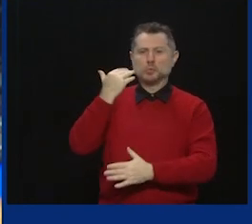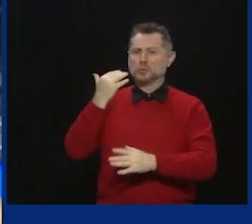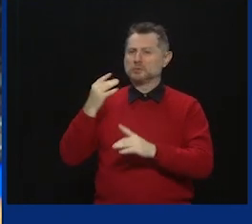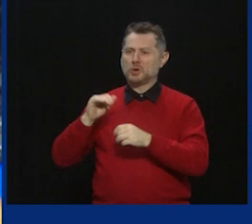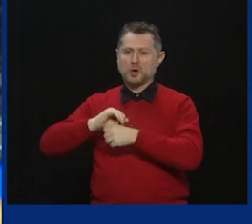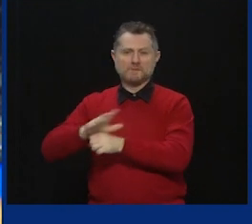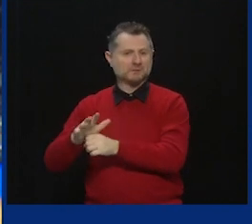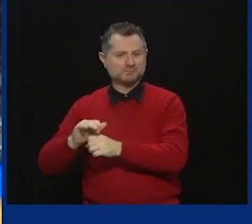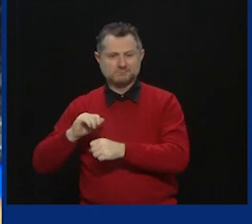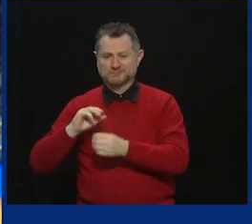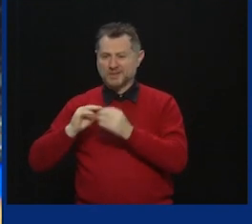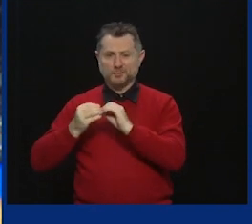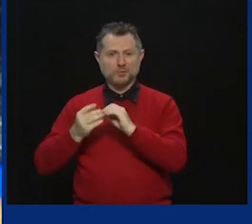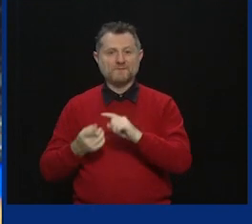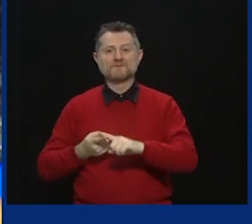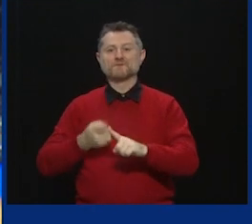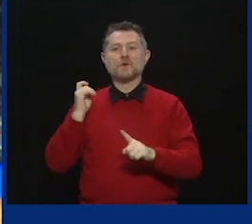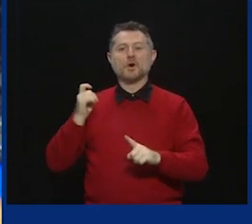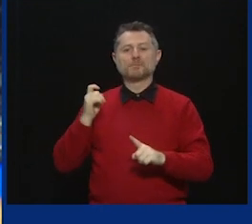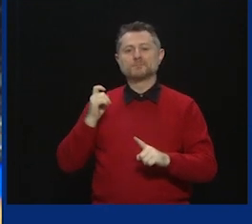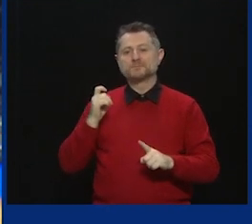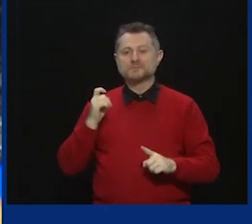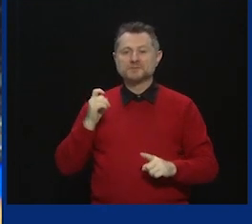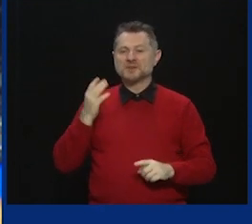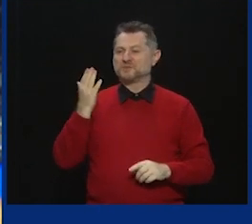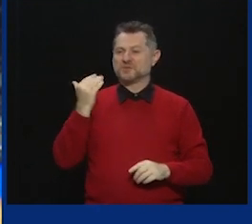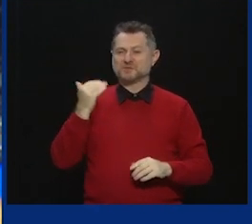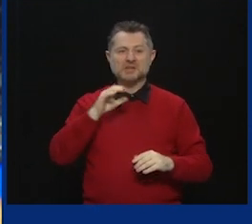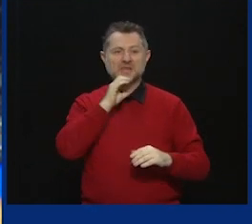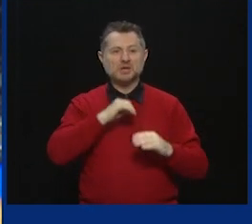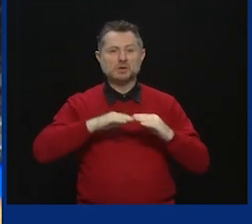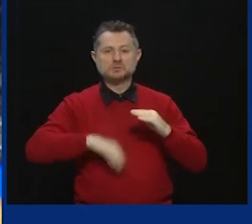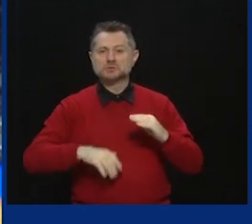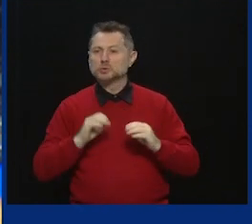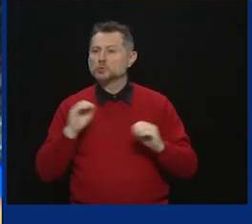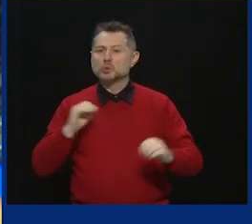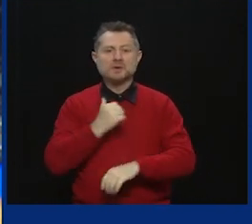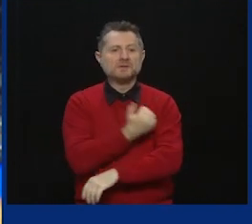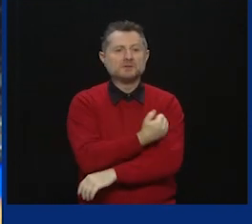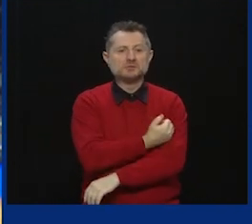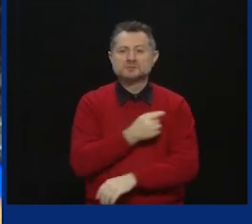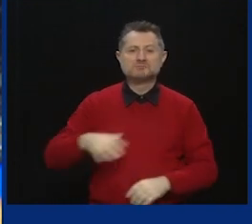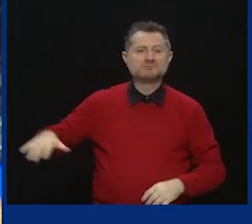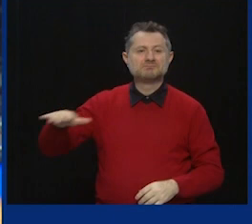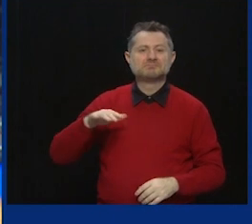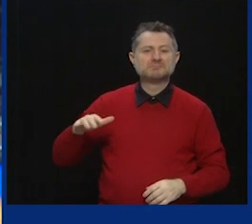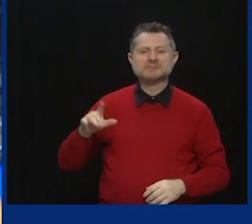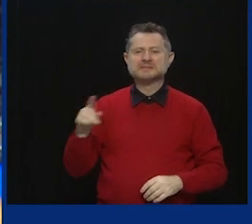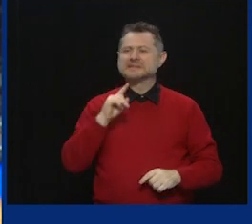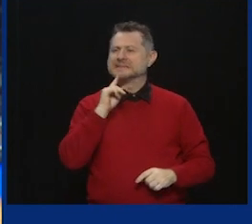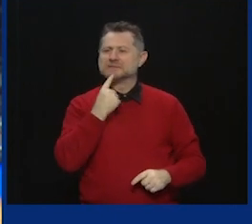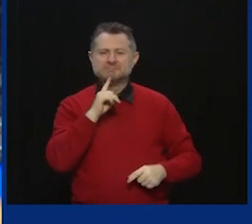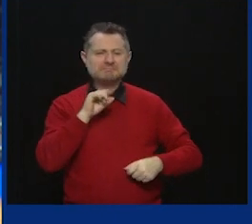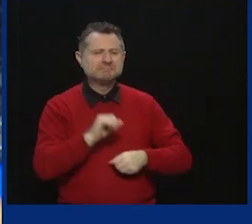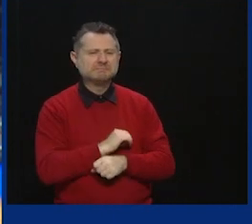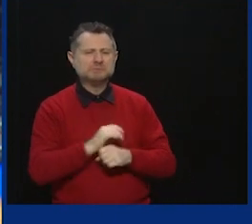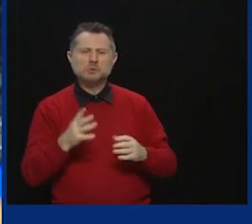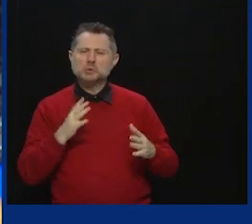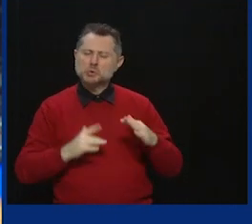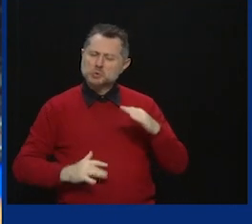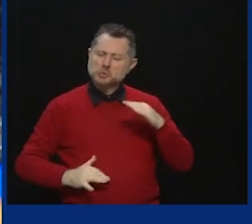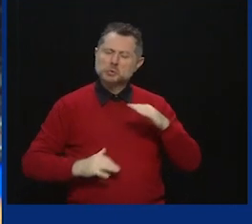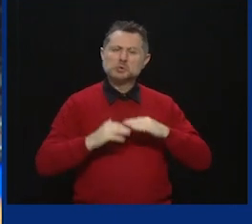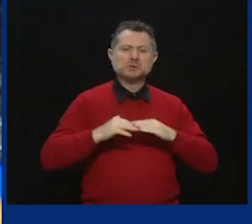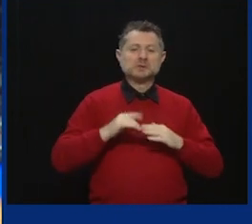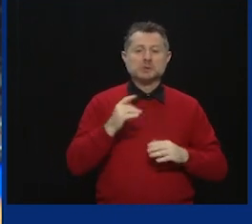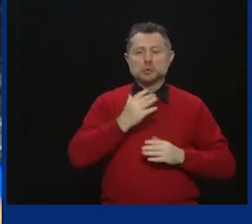15 because they are not vaccinated. And this dramatic rise is because of that, and we see that the weather is